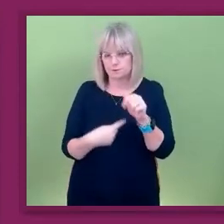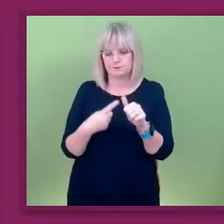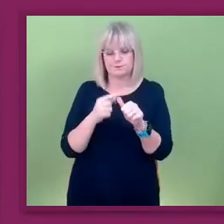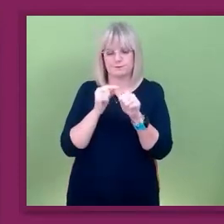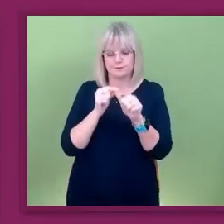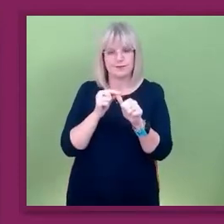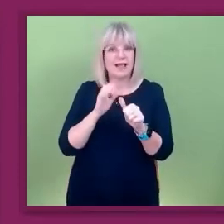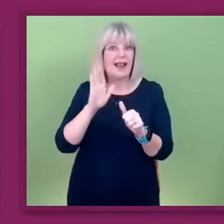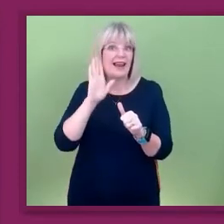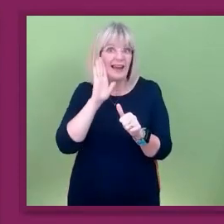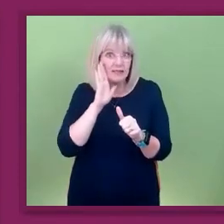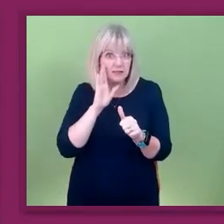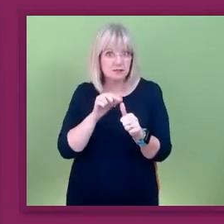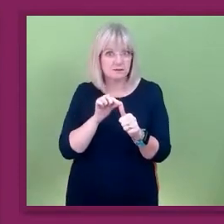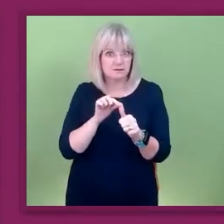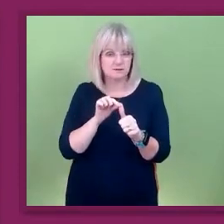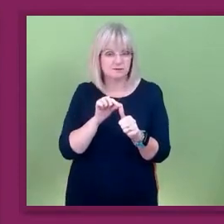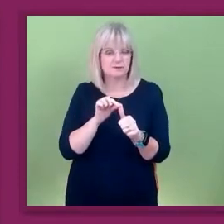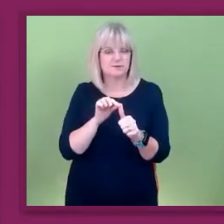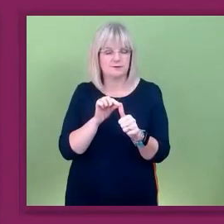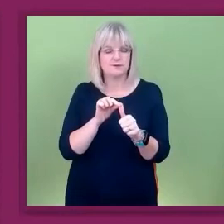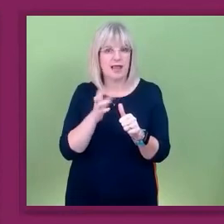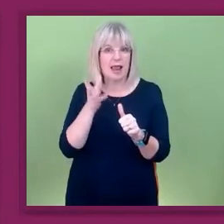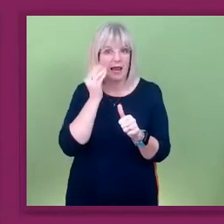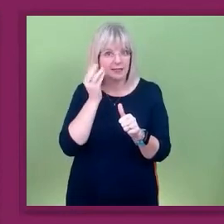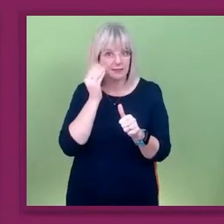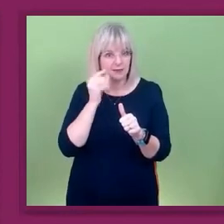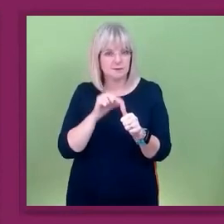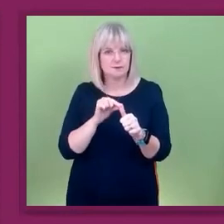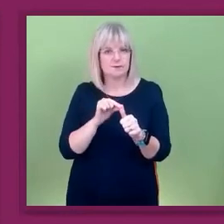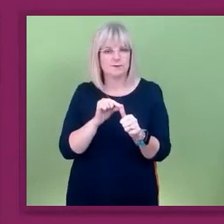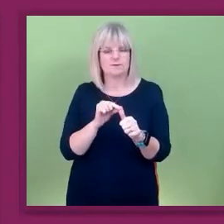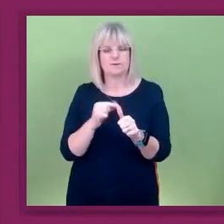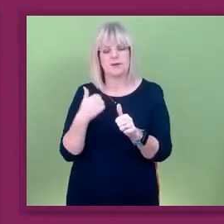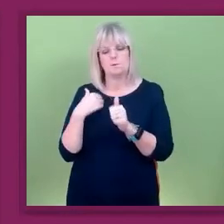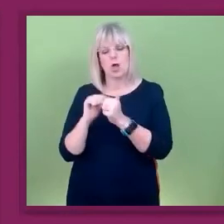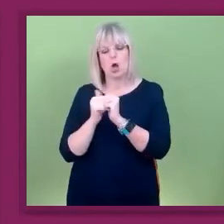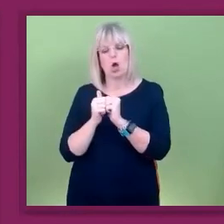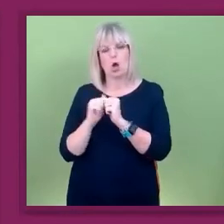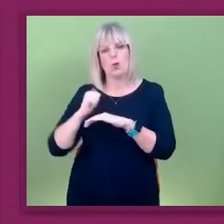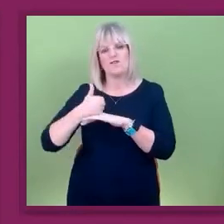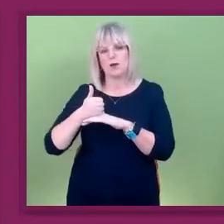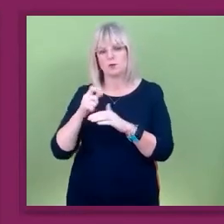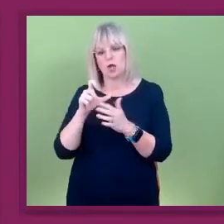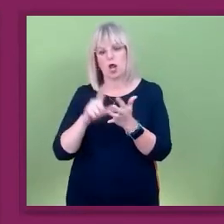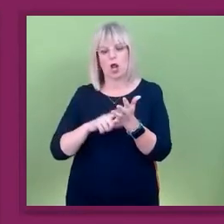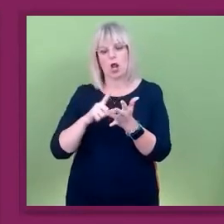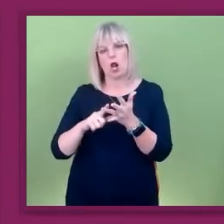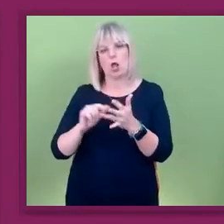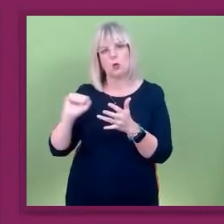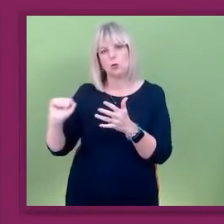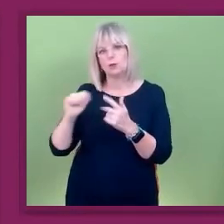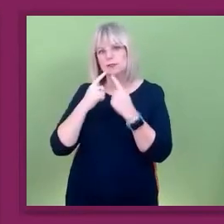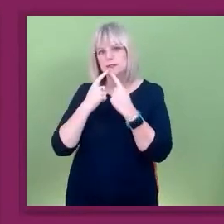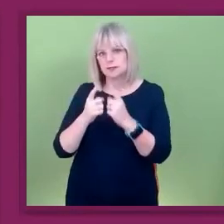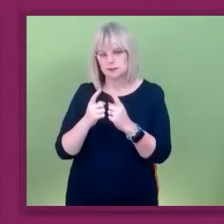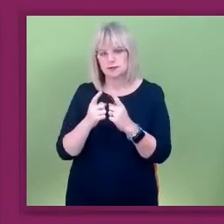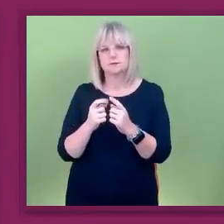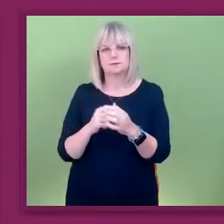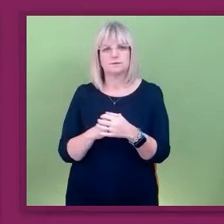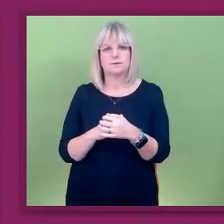And one thing that my co-founder Chloe says is making Black women the center of their